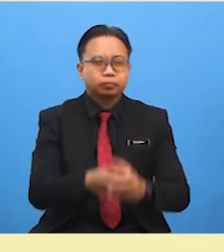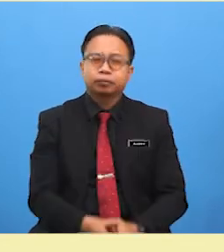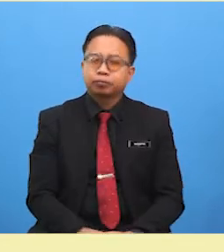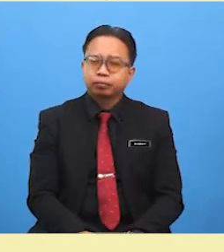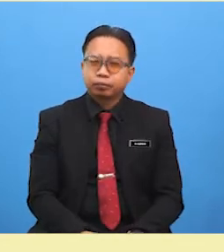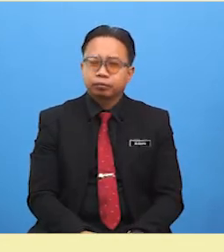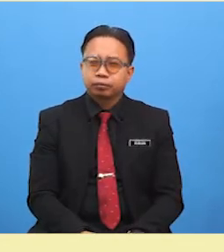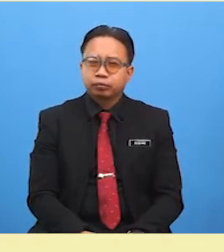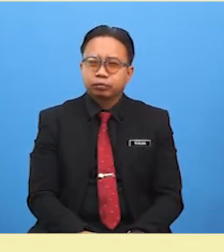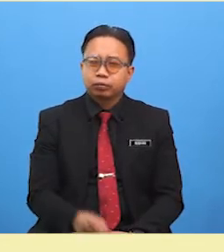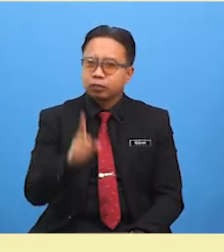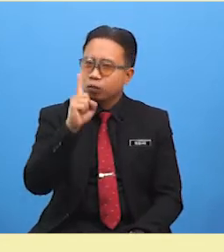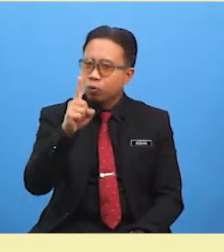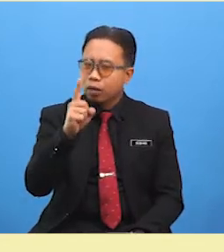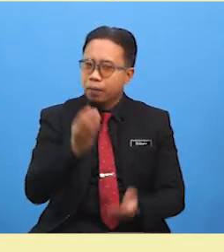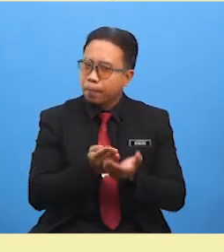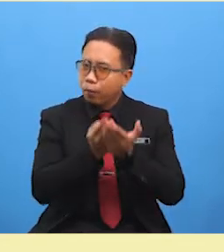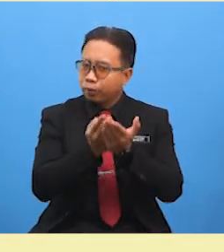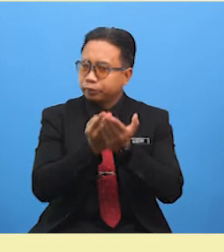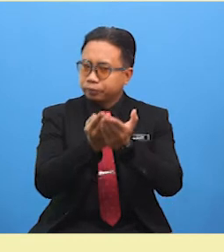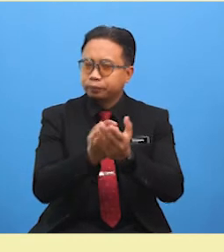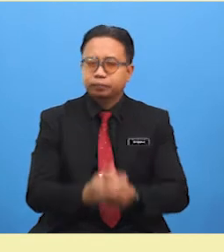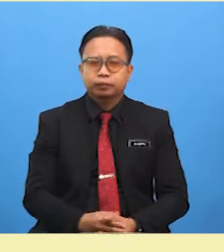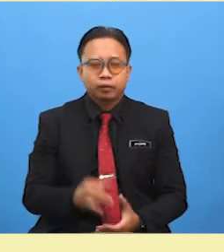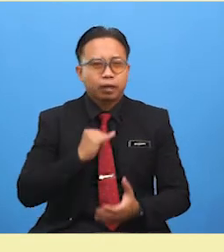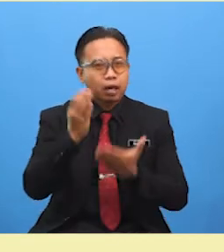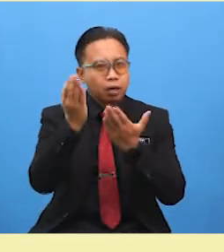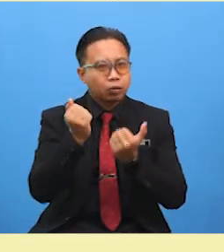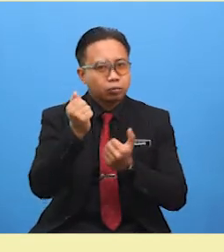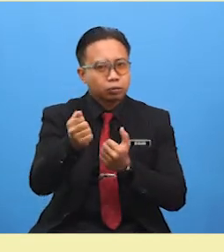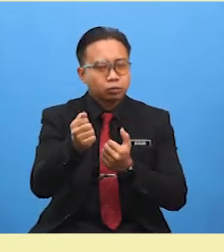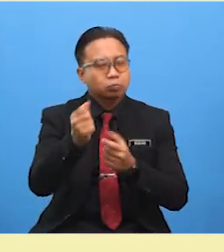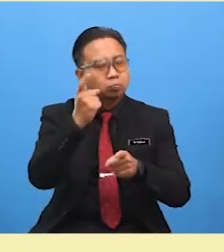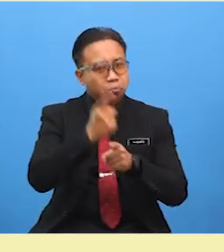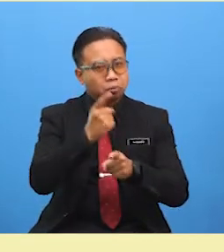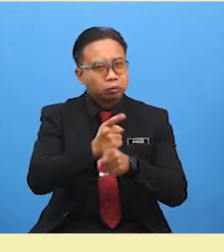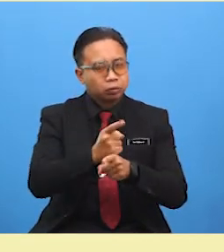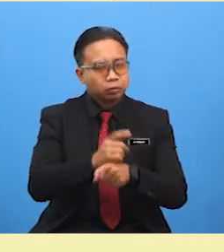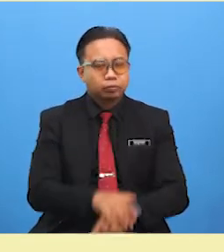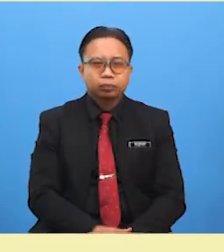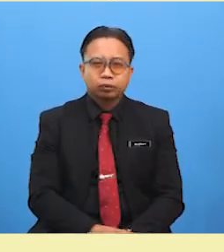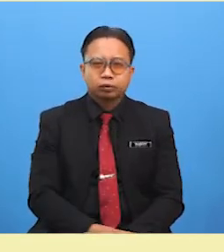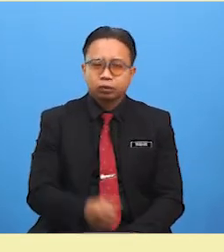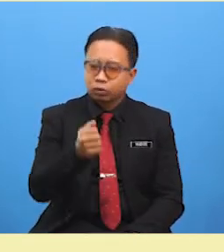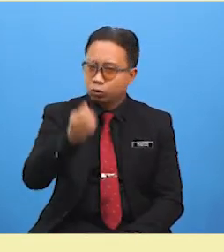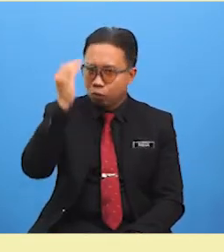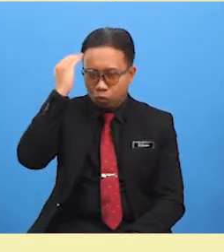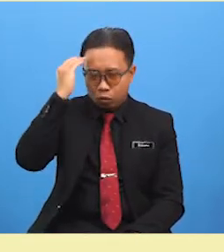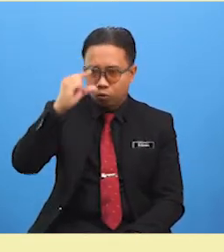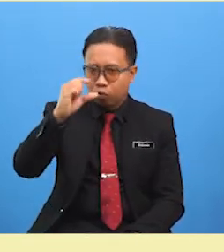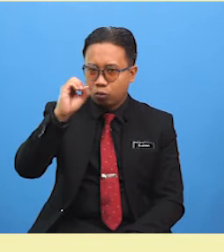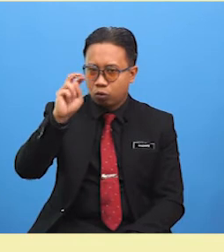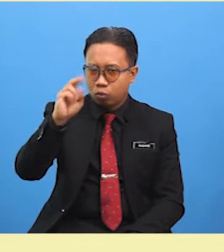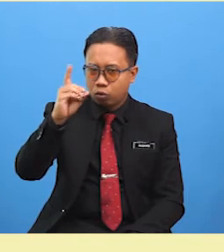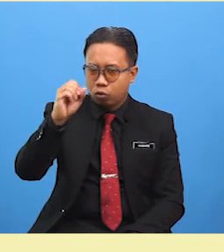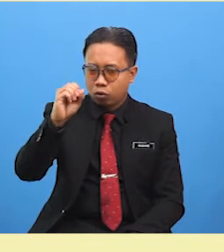one boat there. And I hope you also got it correct. And just so you know, gondola is very famous in Venice.